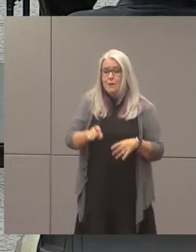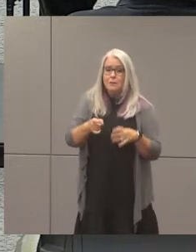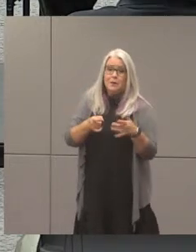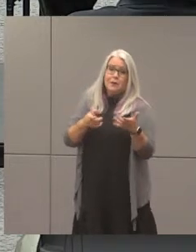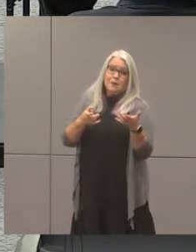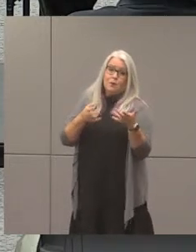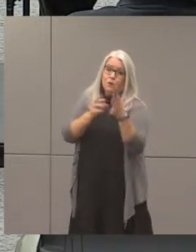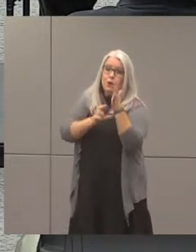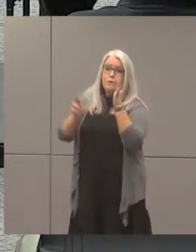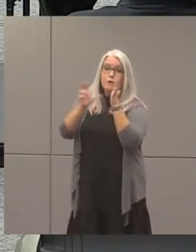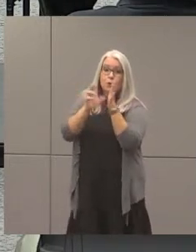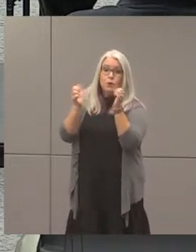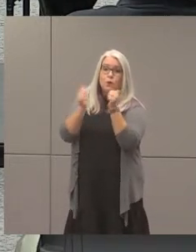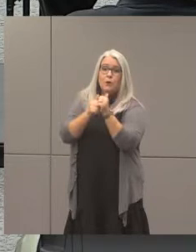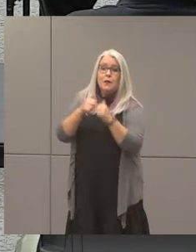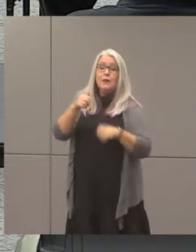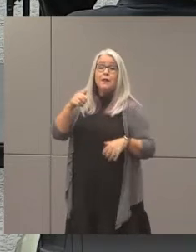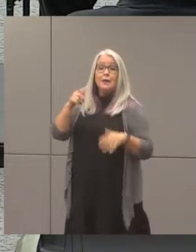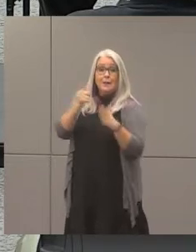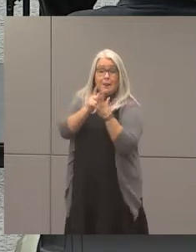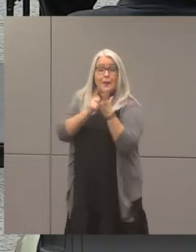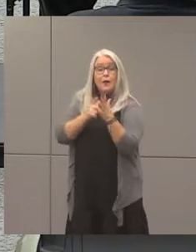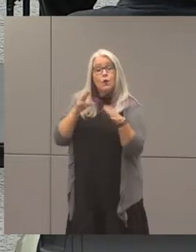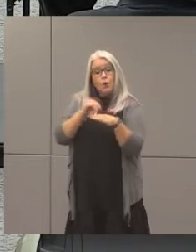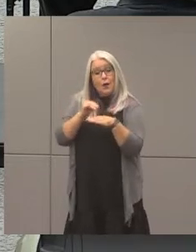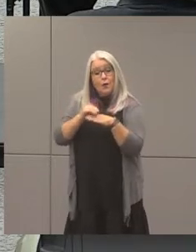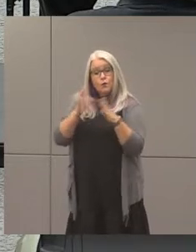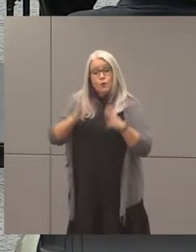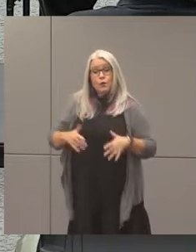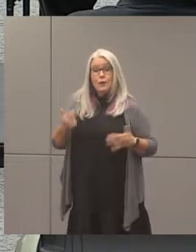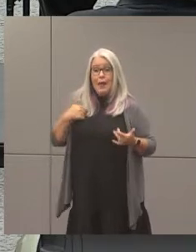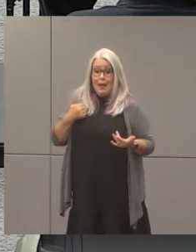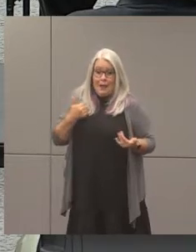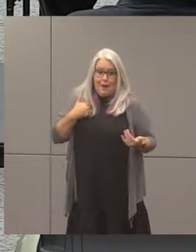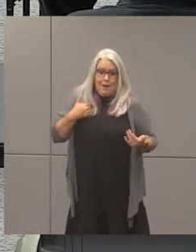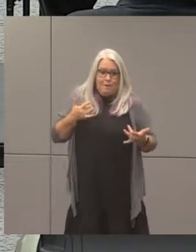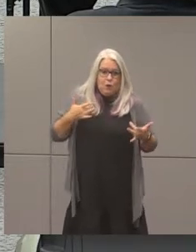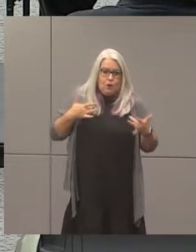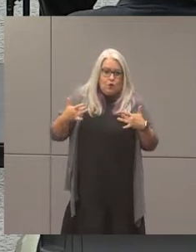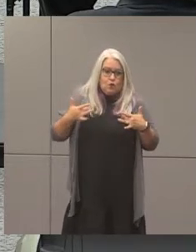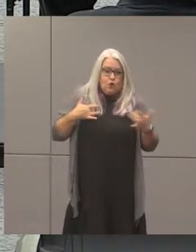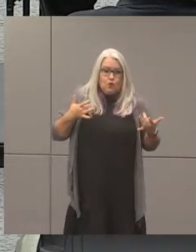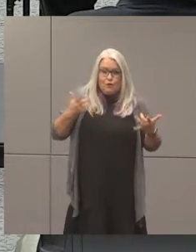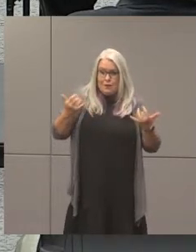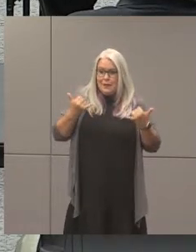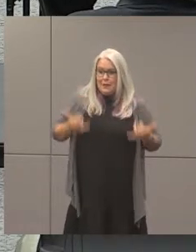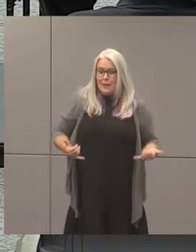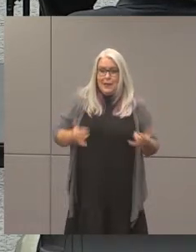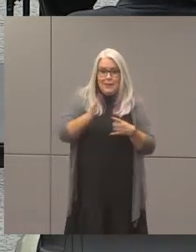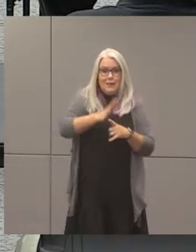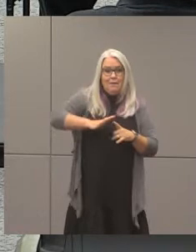legal counsel, and it needs to, I have concerns because in today's environment,